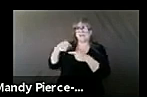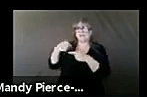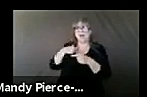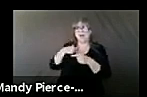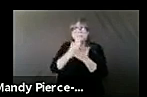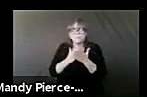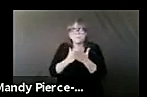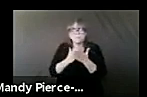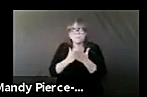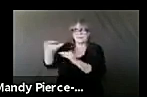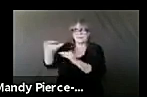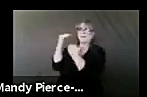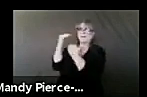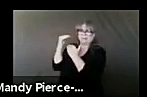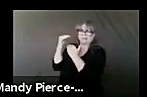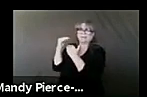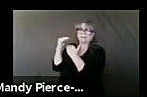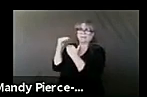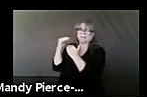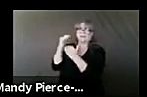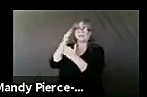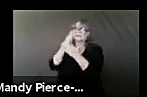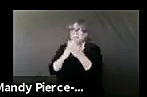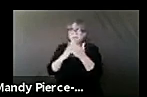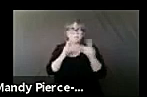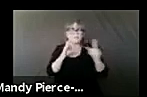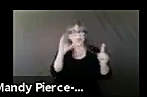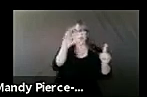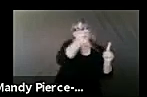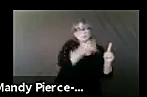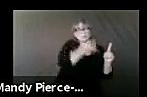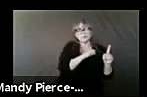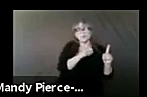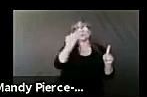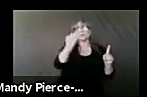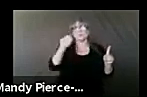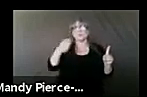from the assumptions we are using here in the state right now with our modeling efforts.